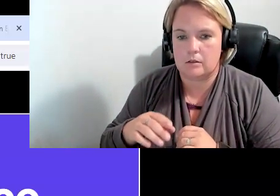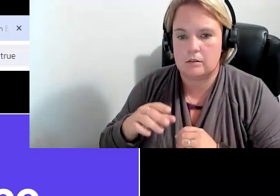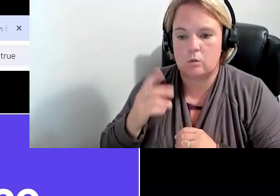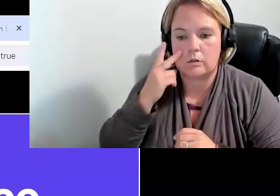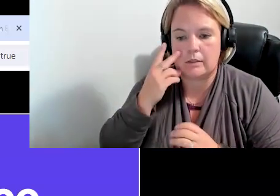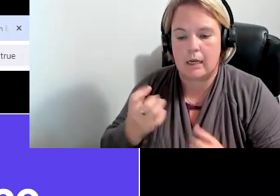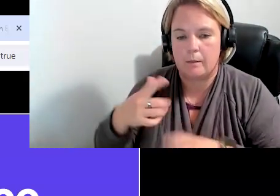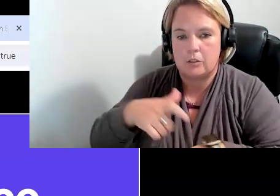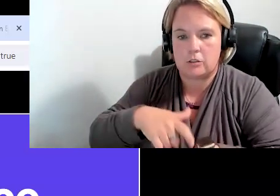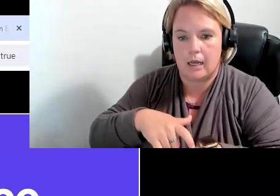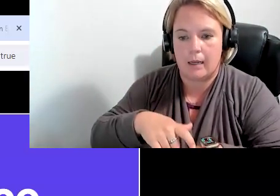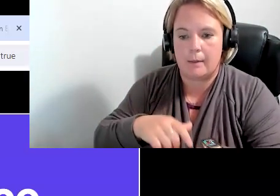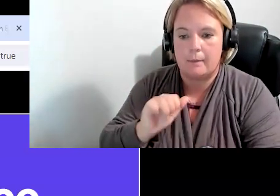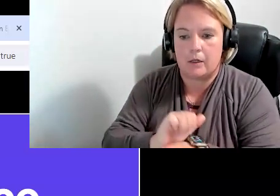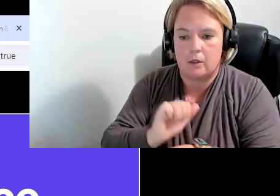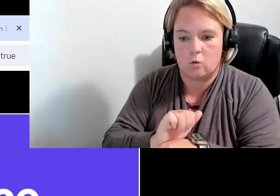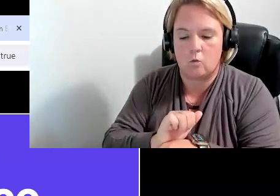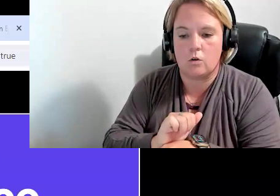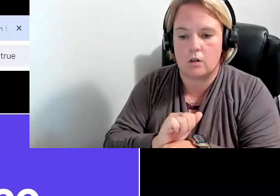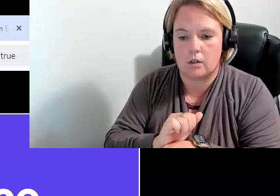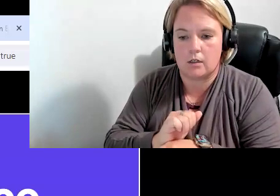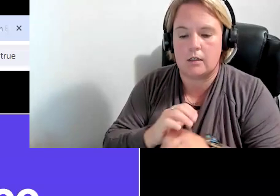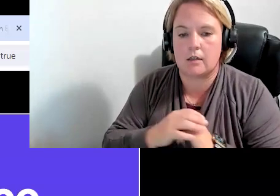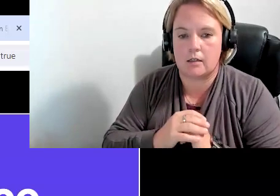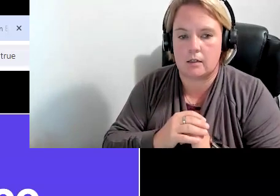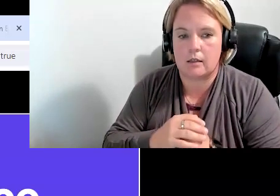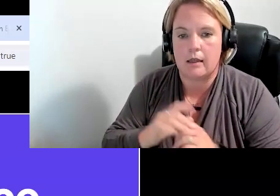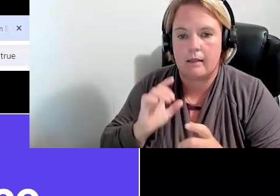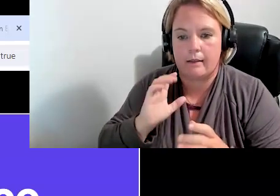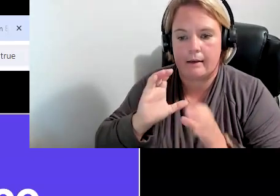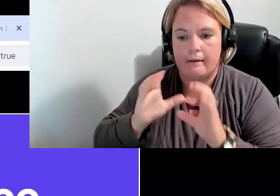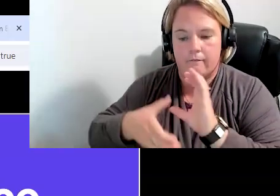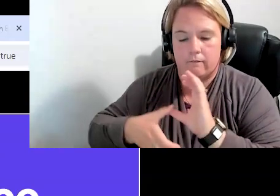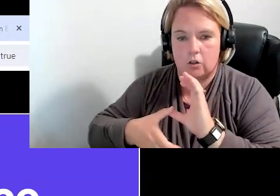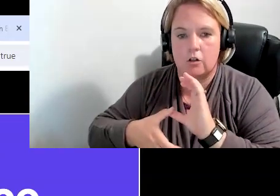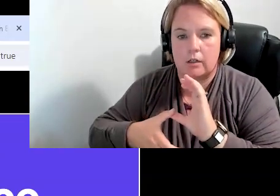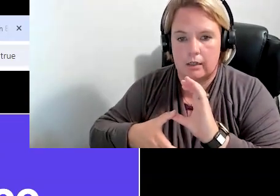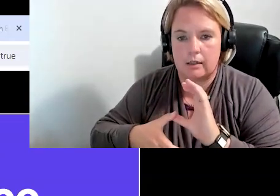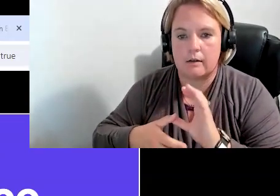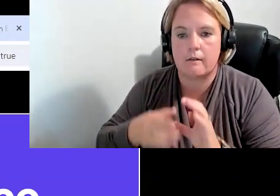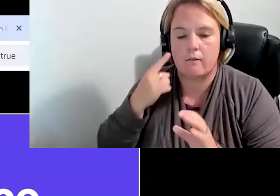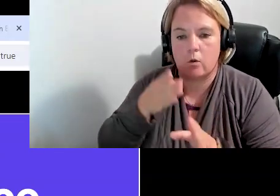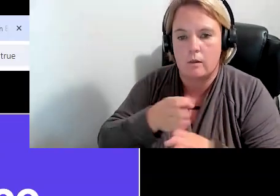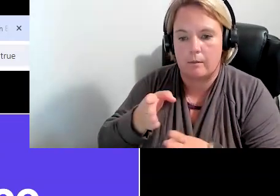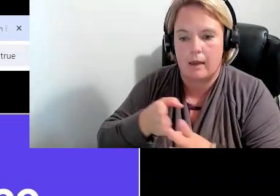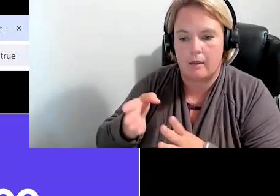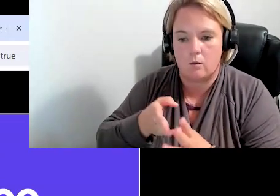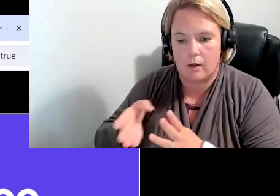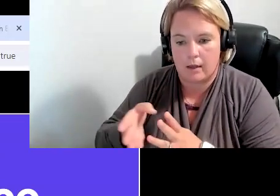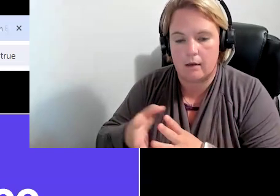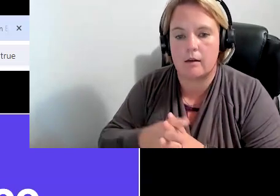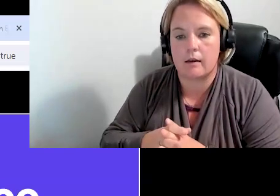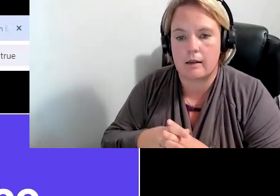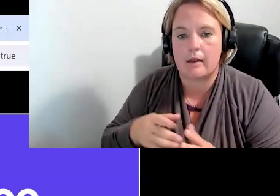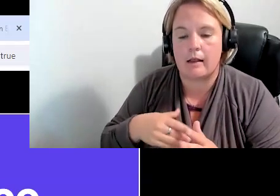be involved in converting the courses that need to be converted for your pathway or individual course, and then we'll write